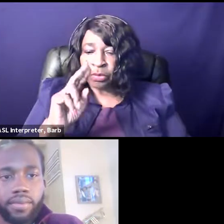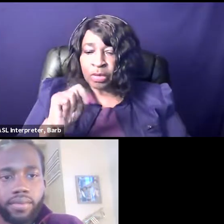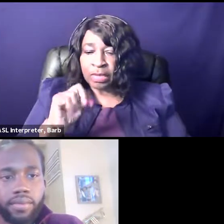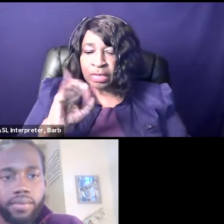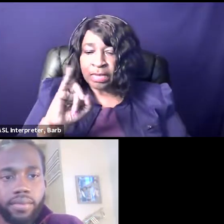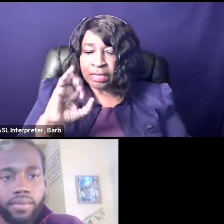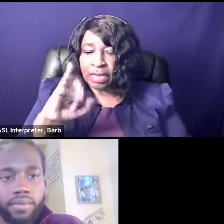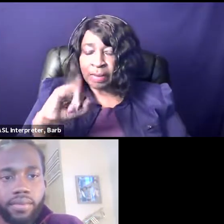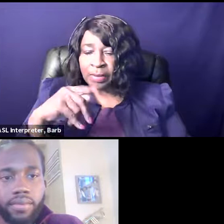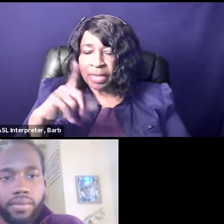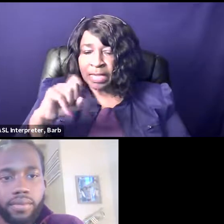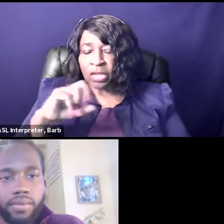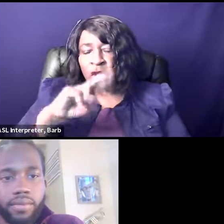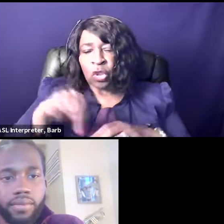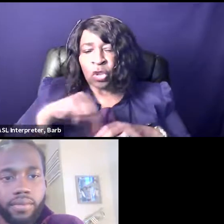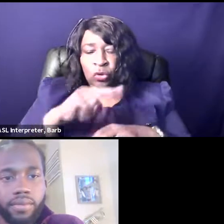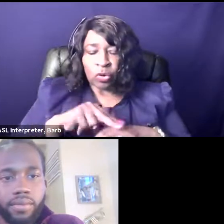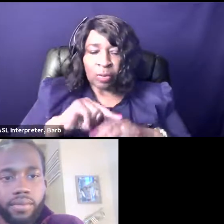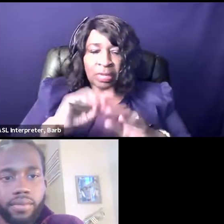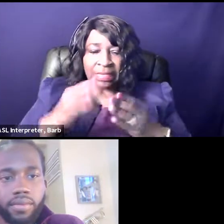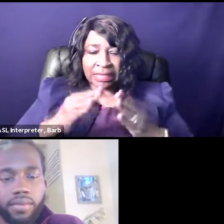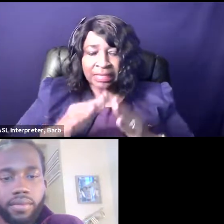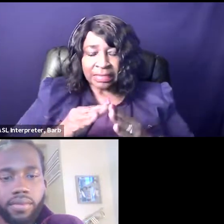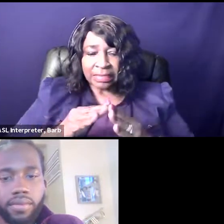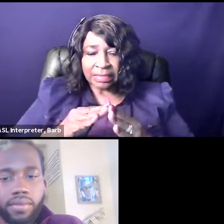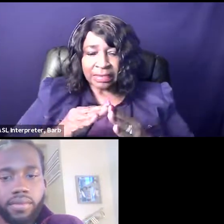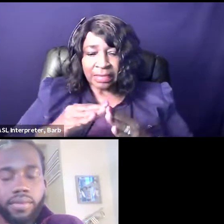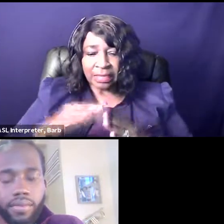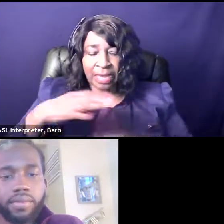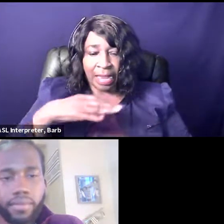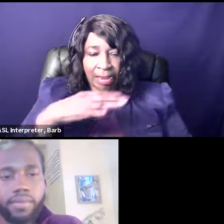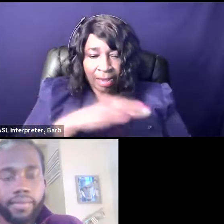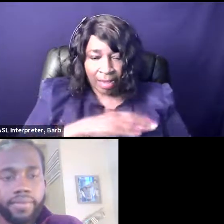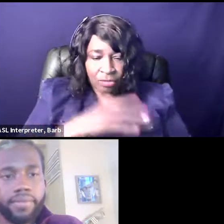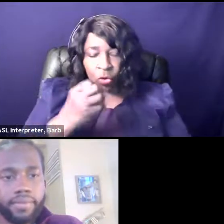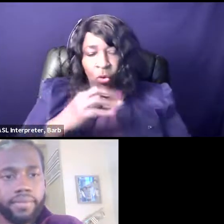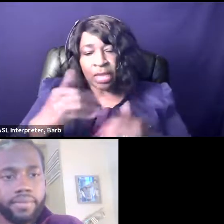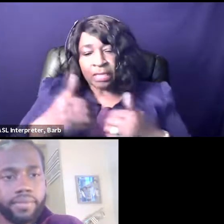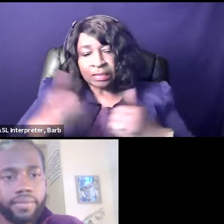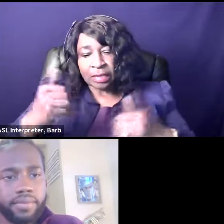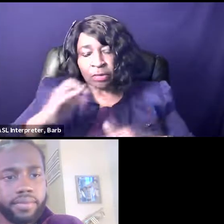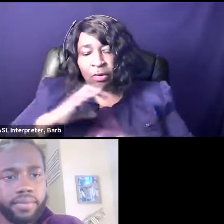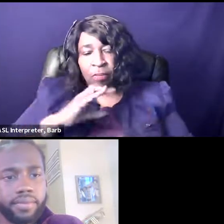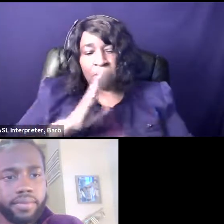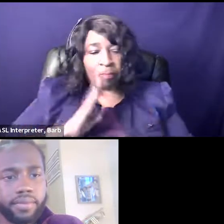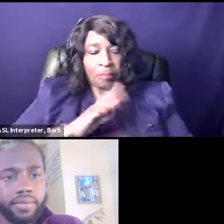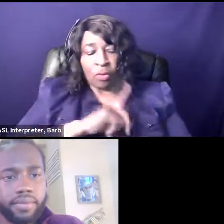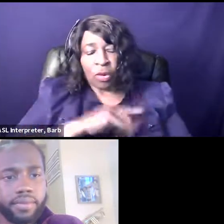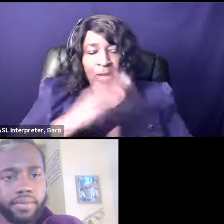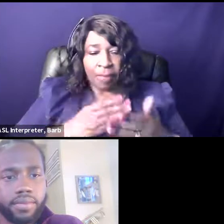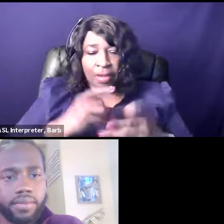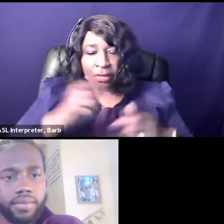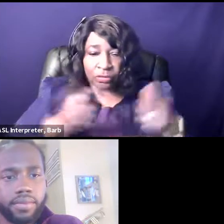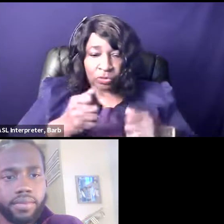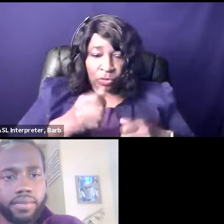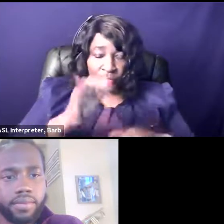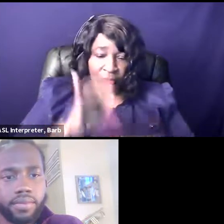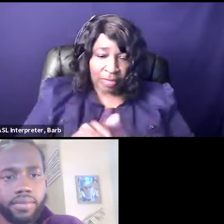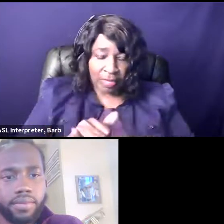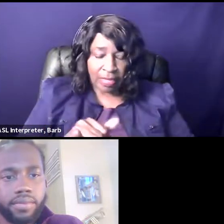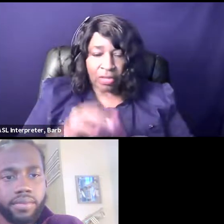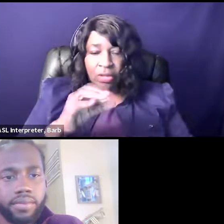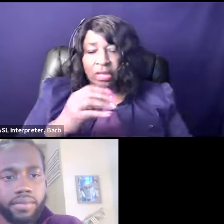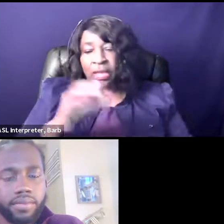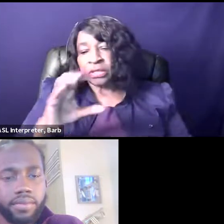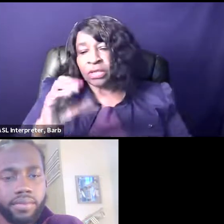usually city councils or a separate board, might regulate that utility. And then co-ops are in theory